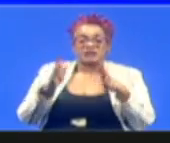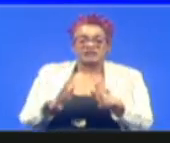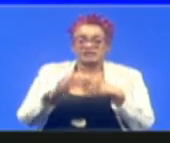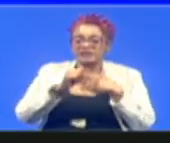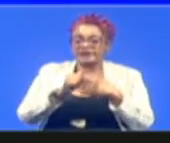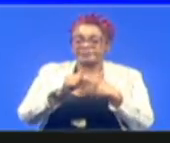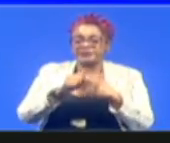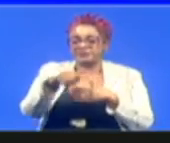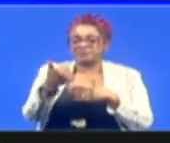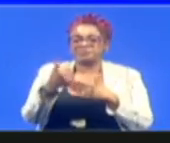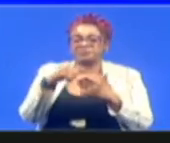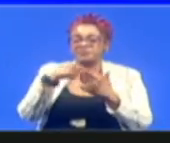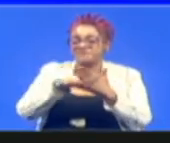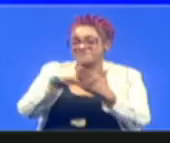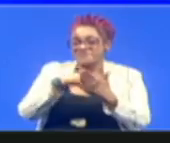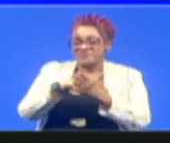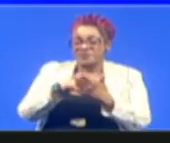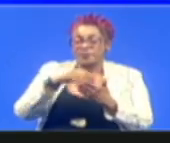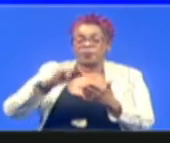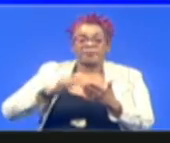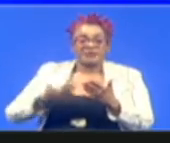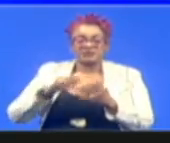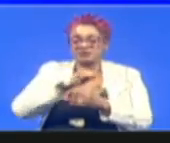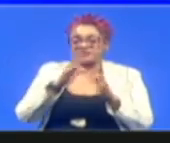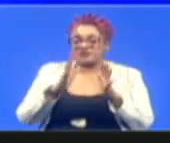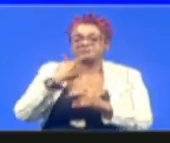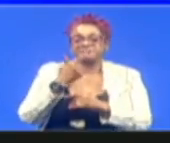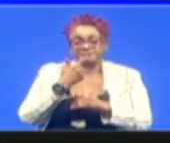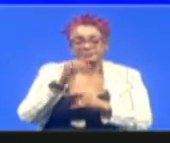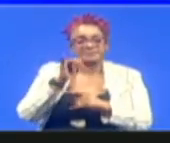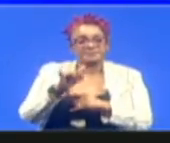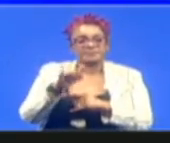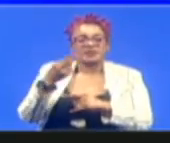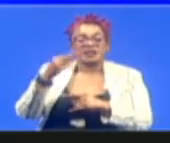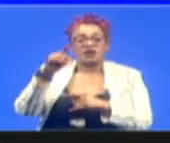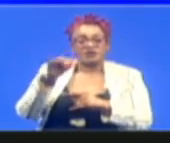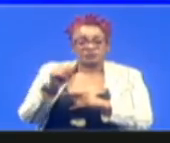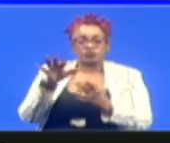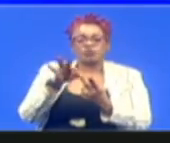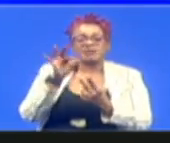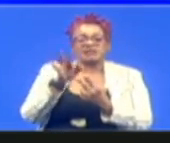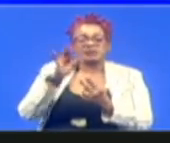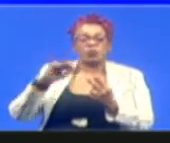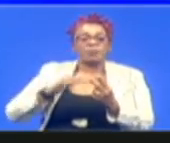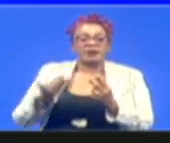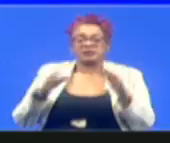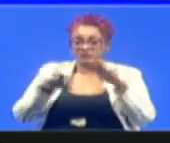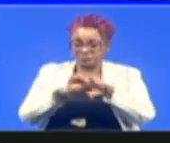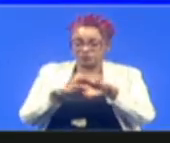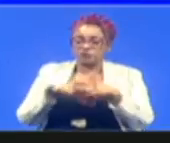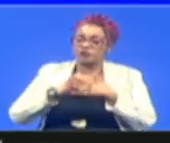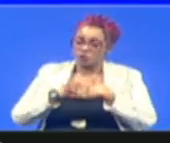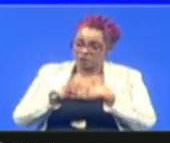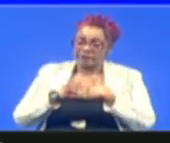fellow pioneering women governors, implored on the Bomet governor-designate Hilary Barchok to nominate a woman deputy in honor of